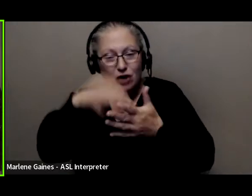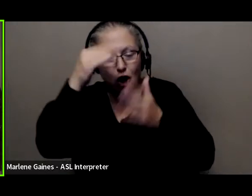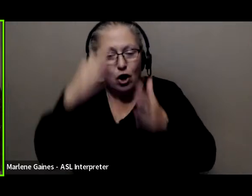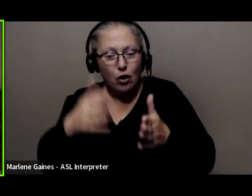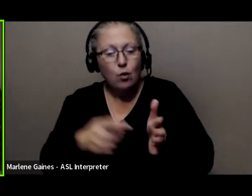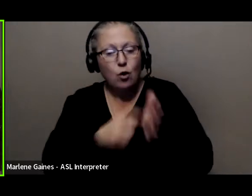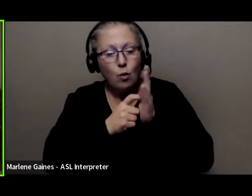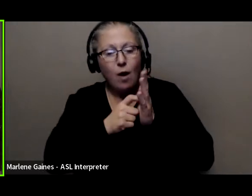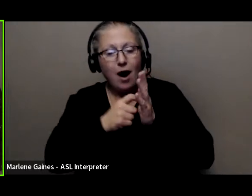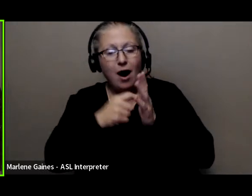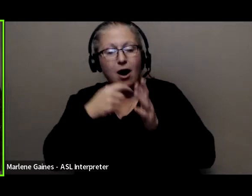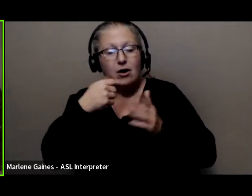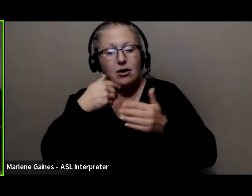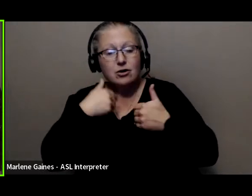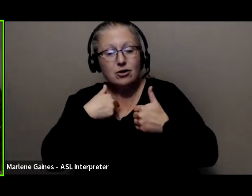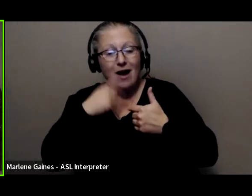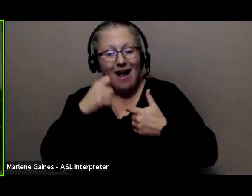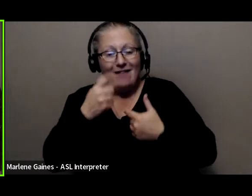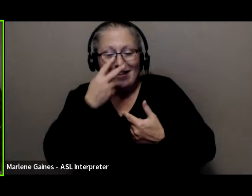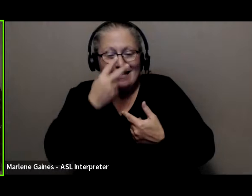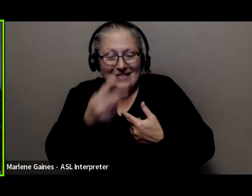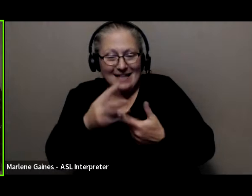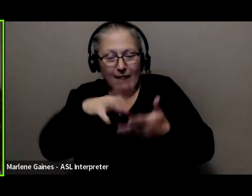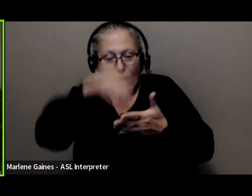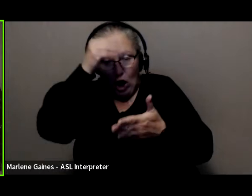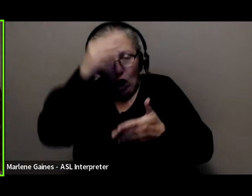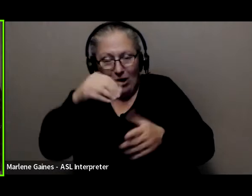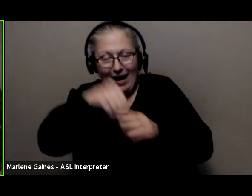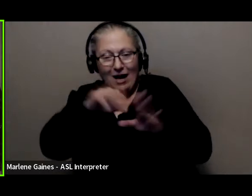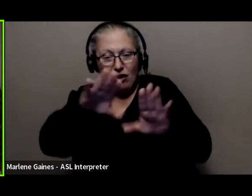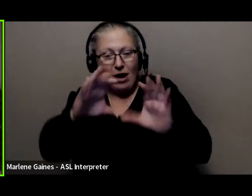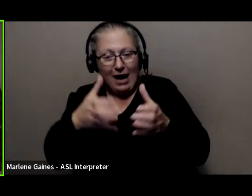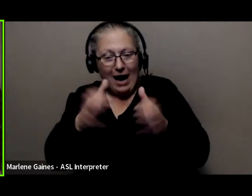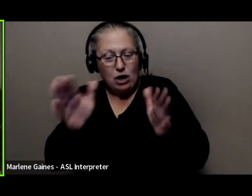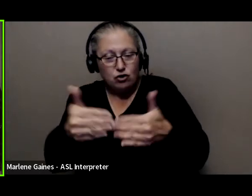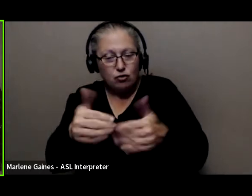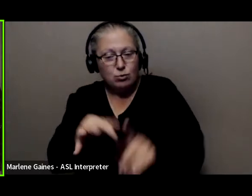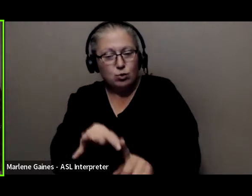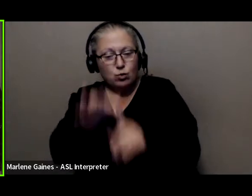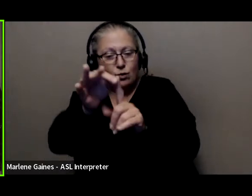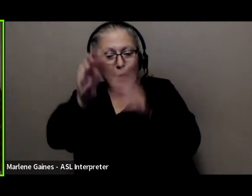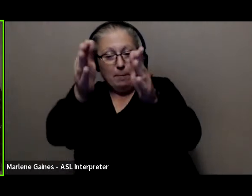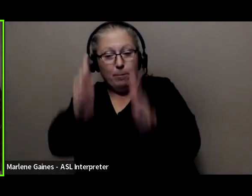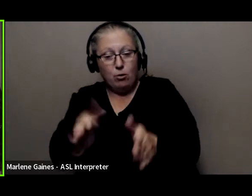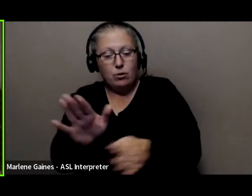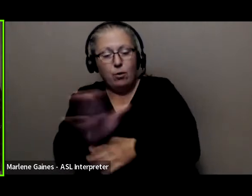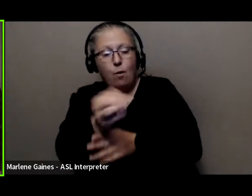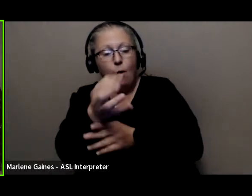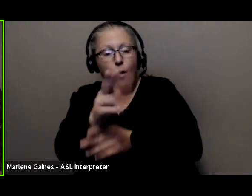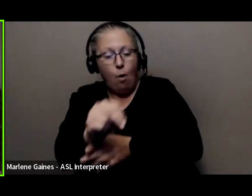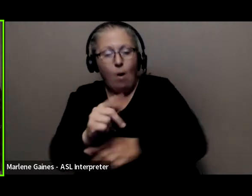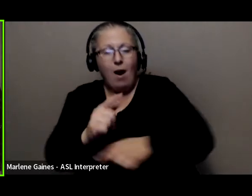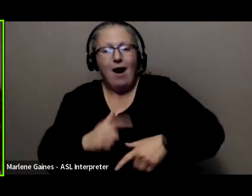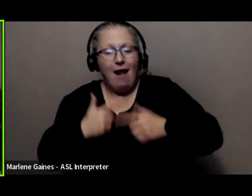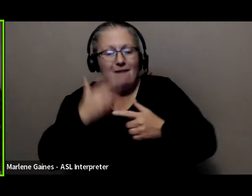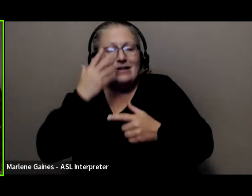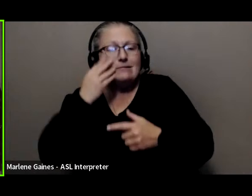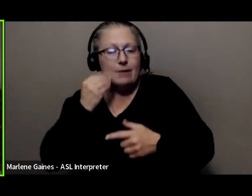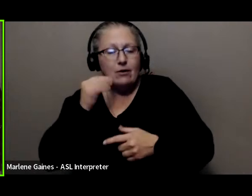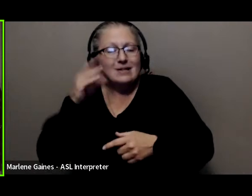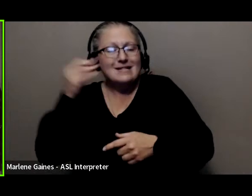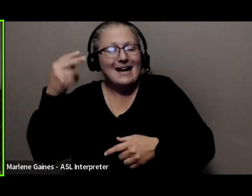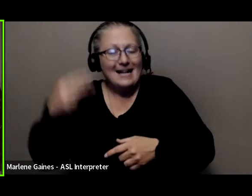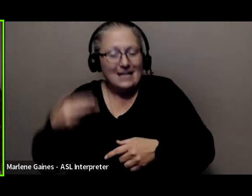you to see the learner in your classroom as a unique individual with their own lived experiences and